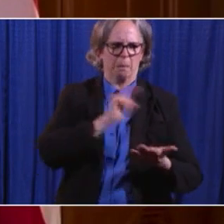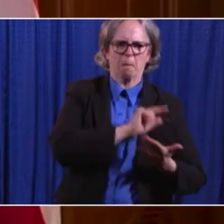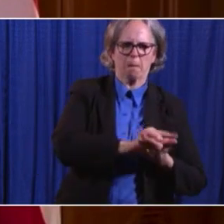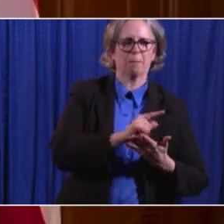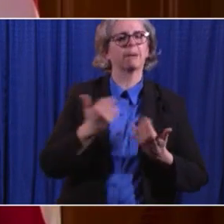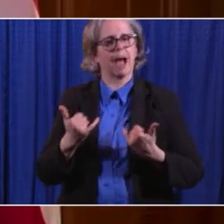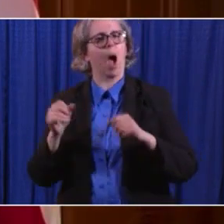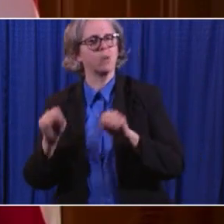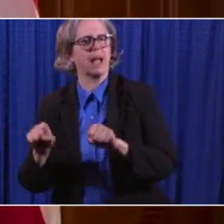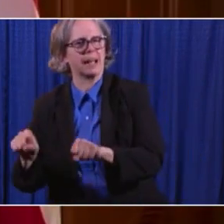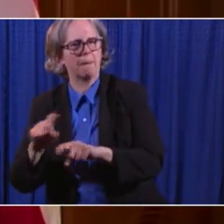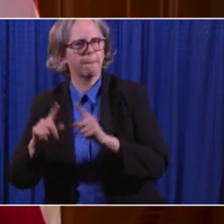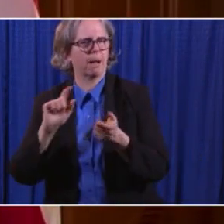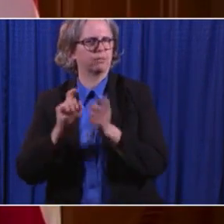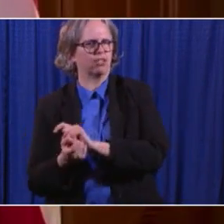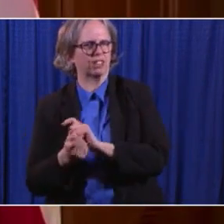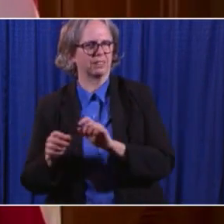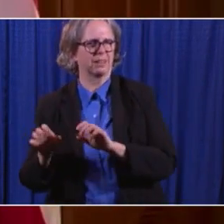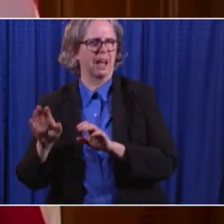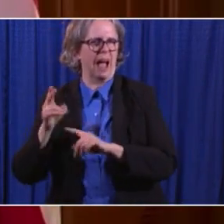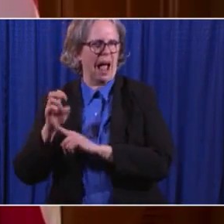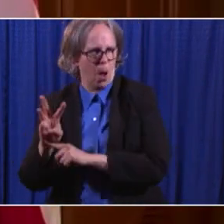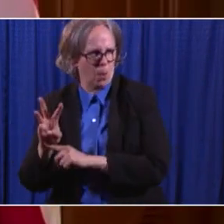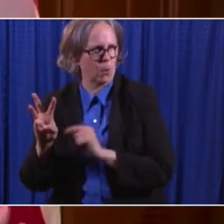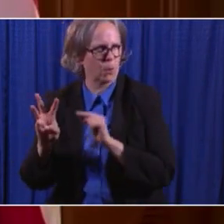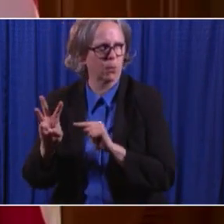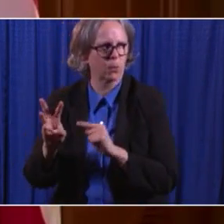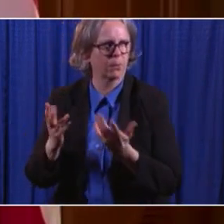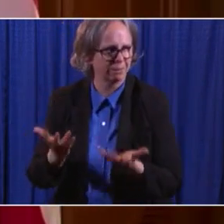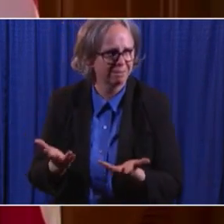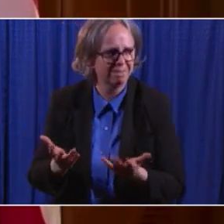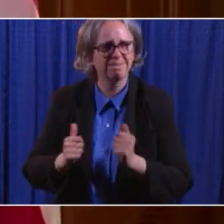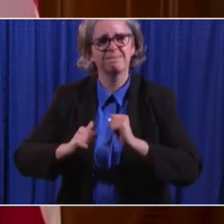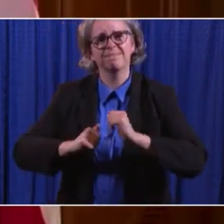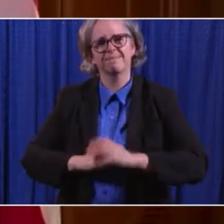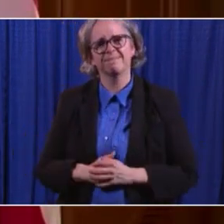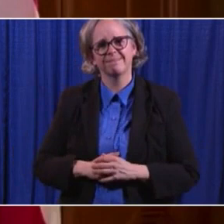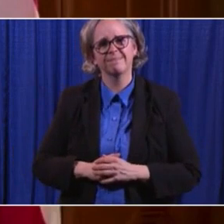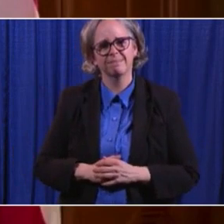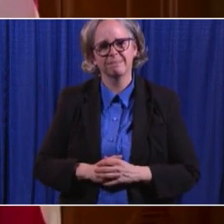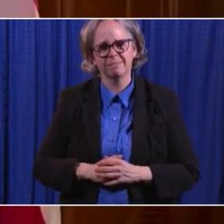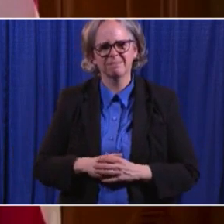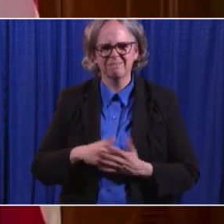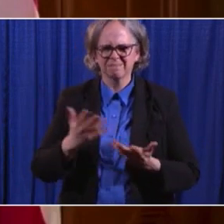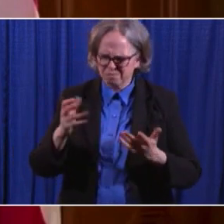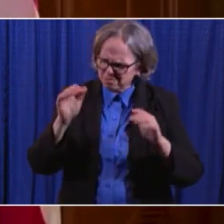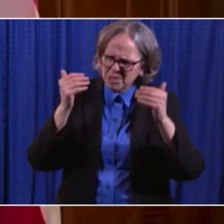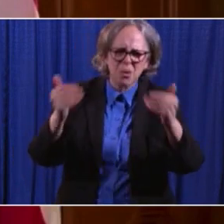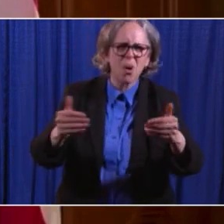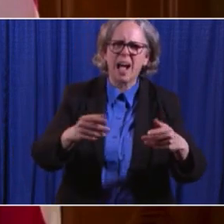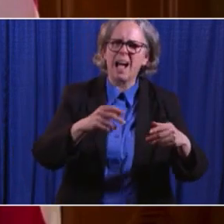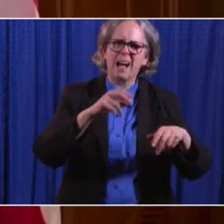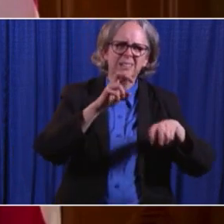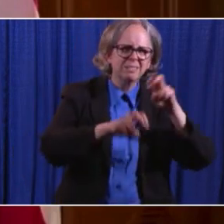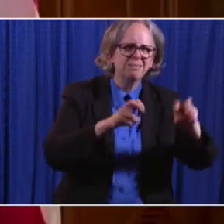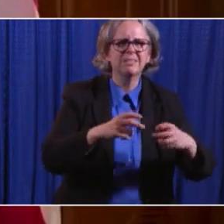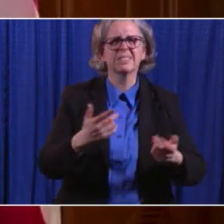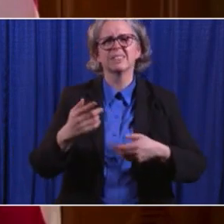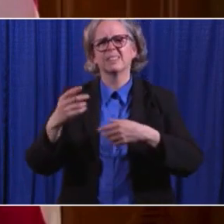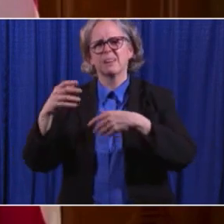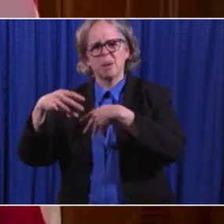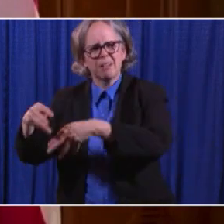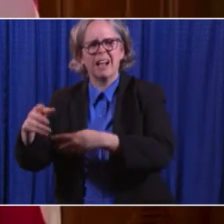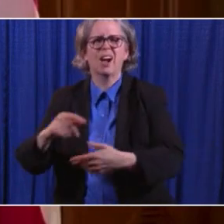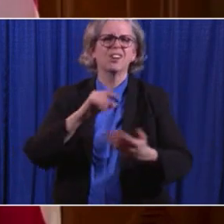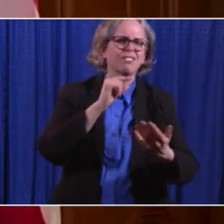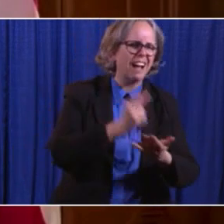I think the big takeaway is, yes, you can have festivals, yes, you can have parades, yes, you can have graduation, yes, you can